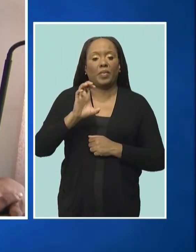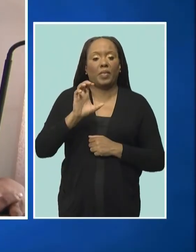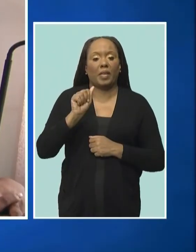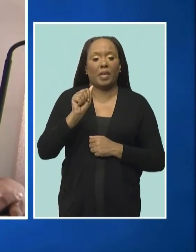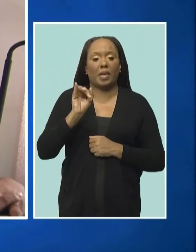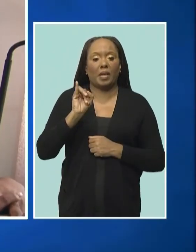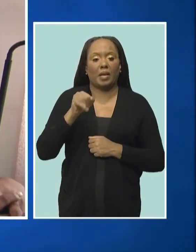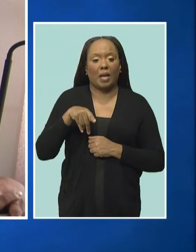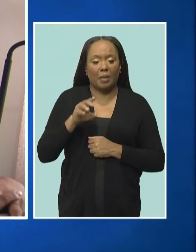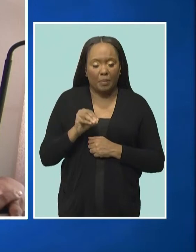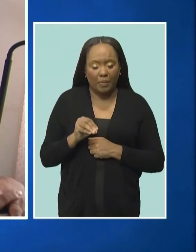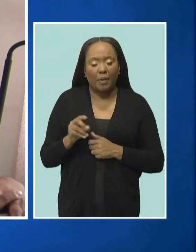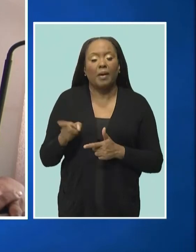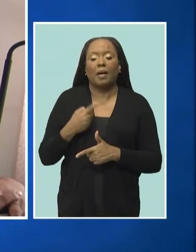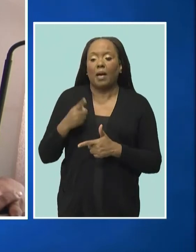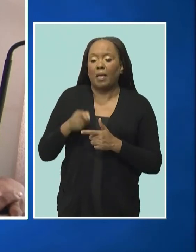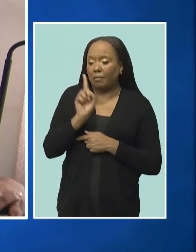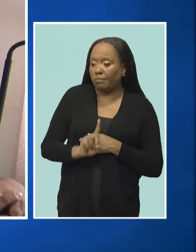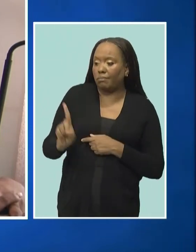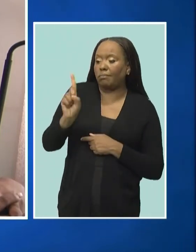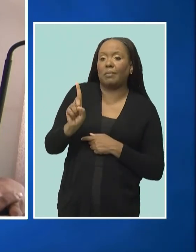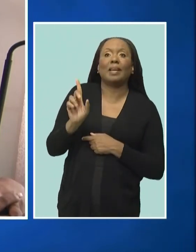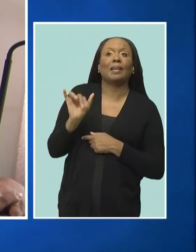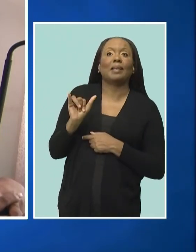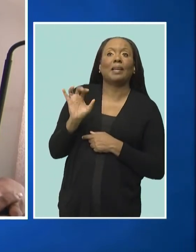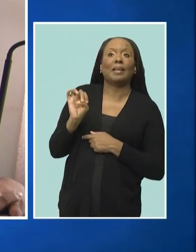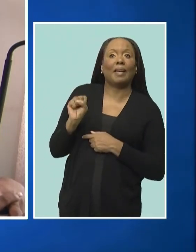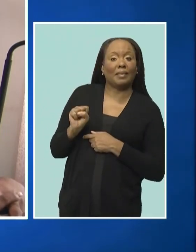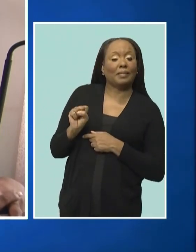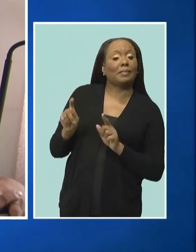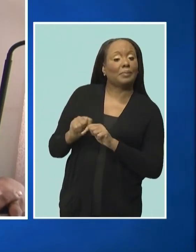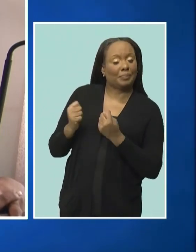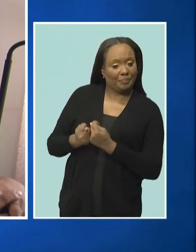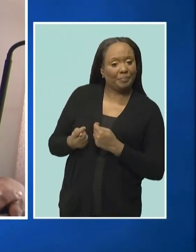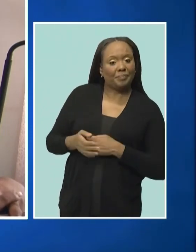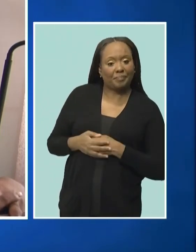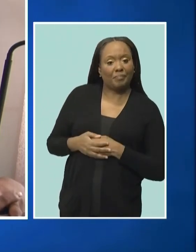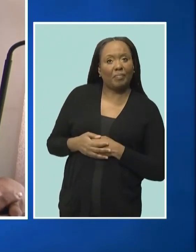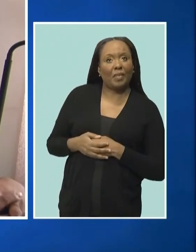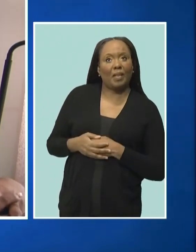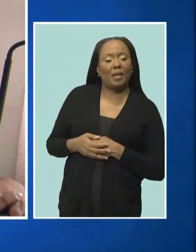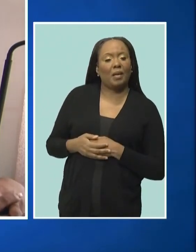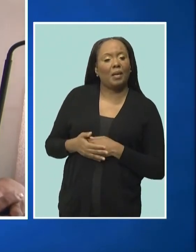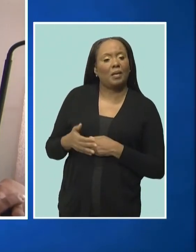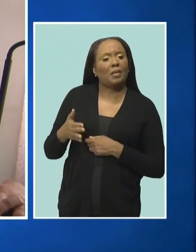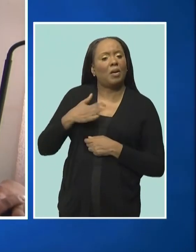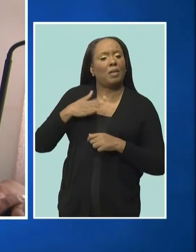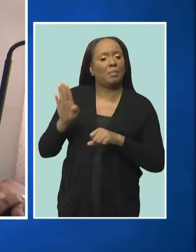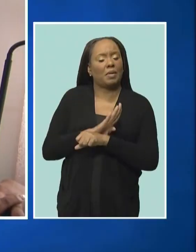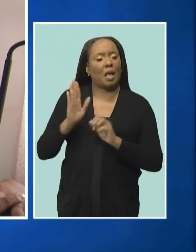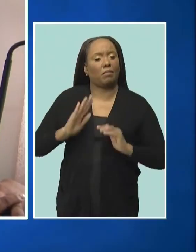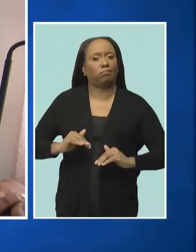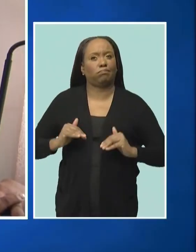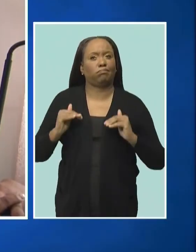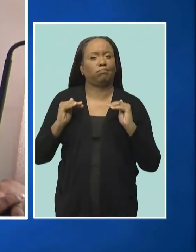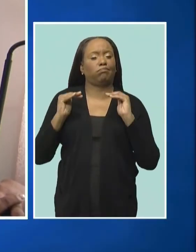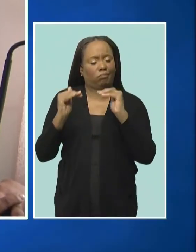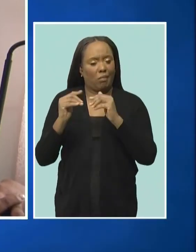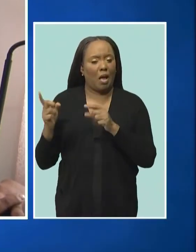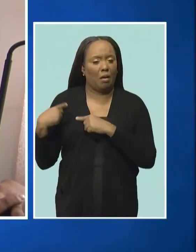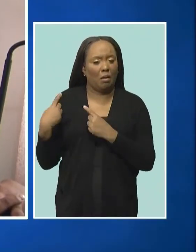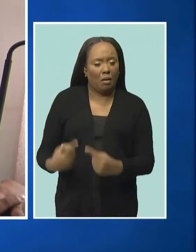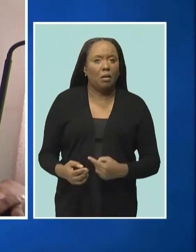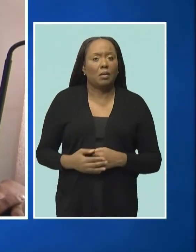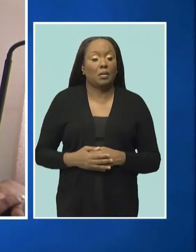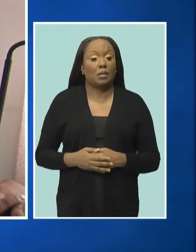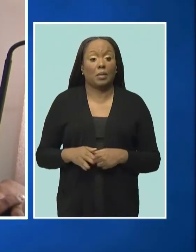out help from the Yes team, and that in turn would have definitely let me level up my business throughout the years. And with the busy crop over